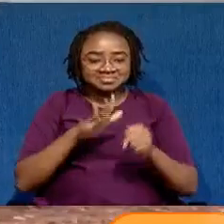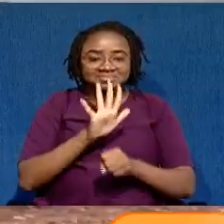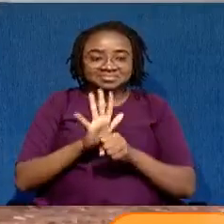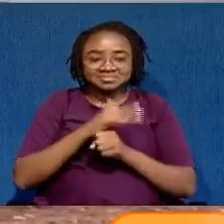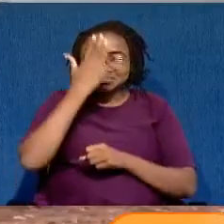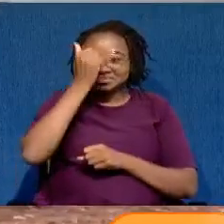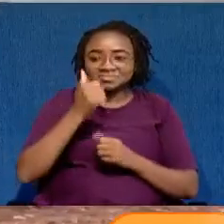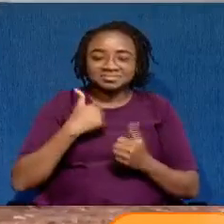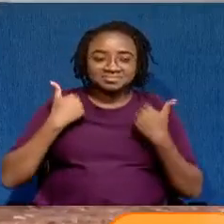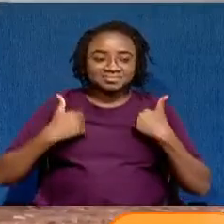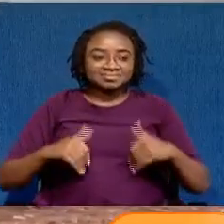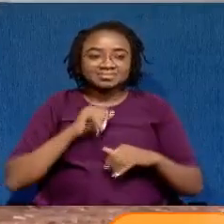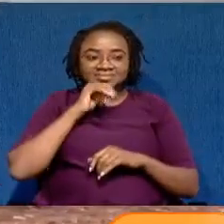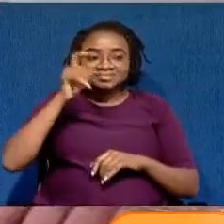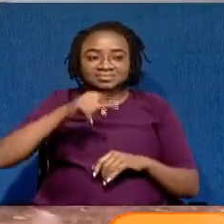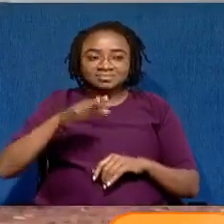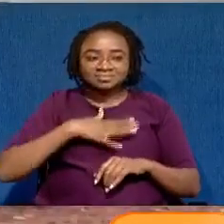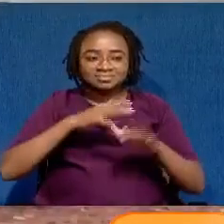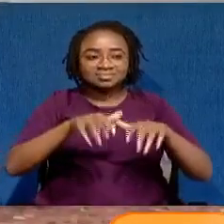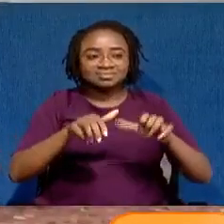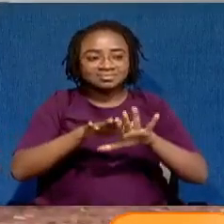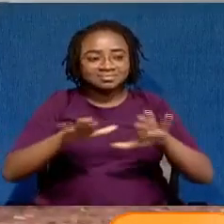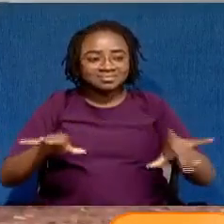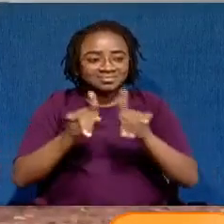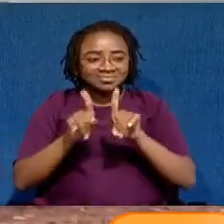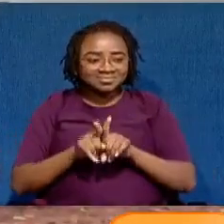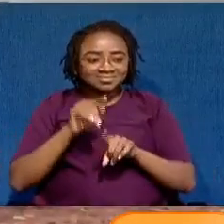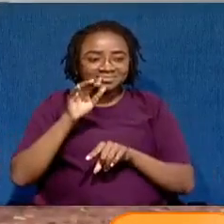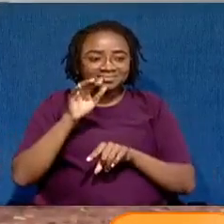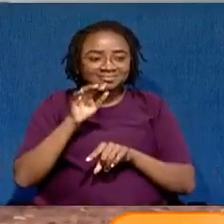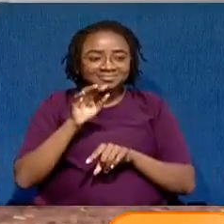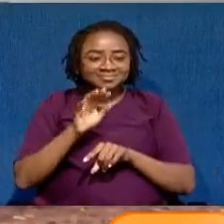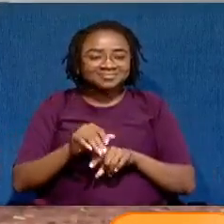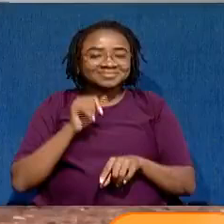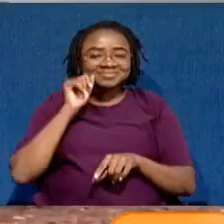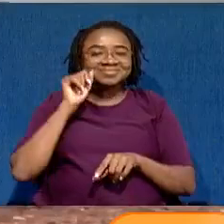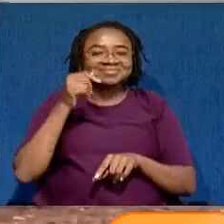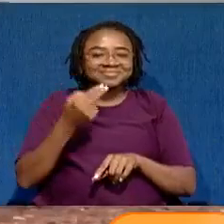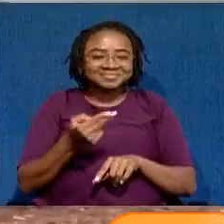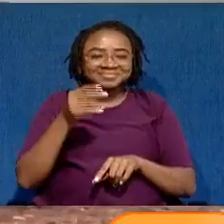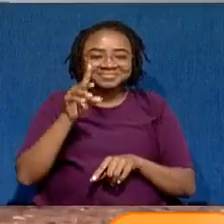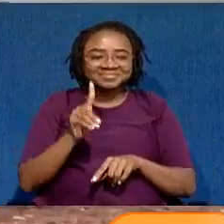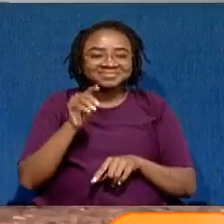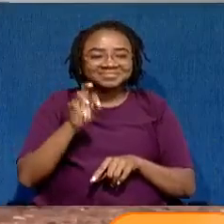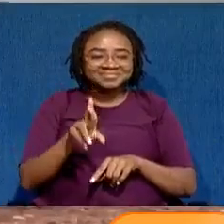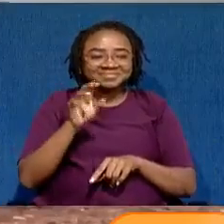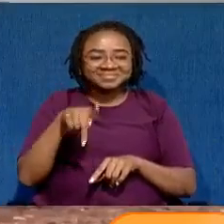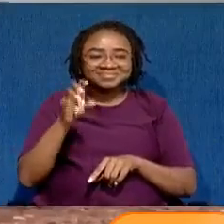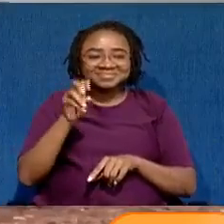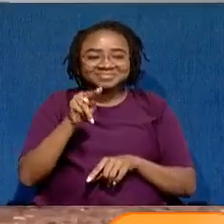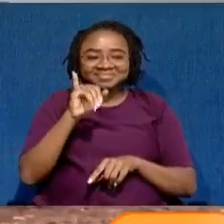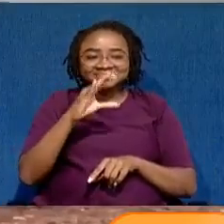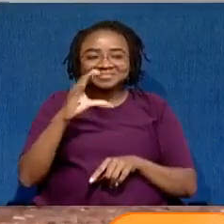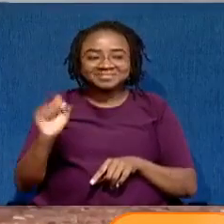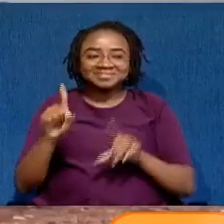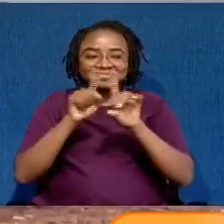not needed in my farm on daily basis, because this hydroponic system, you only water once a week. And by the way, my